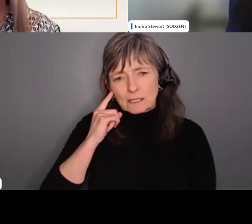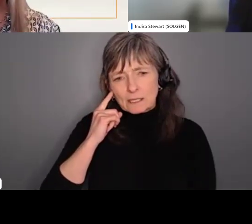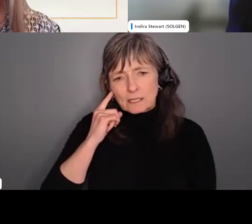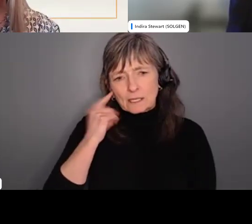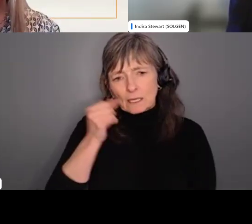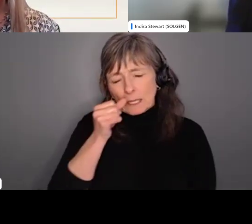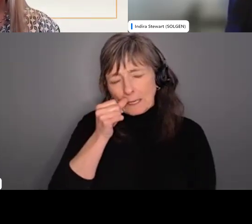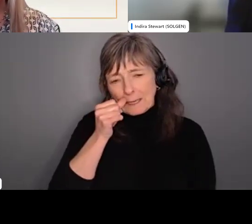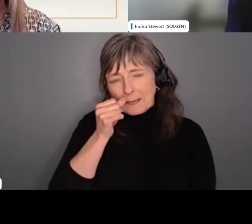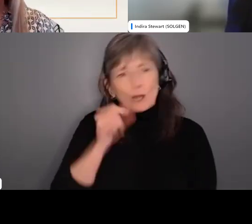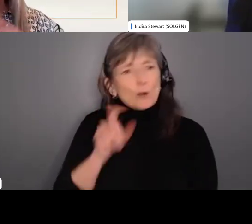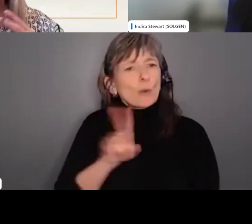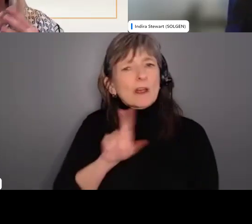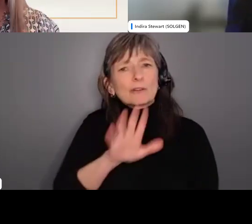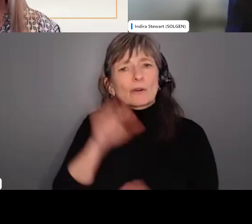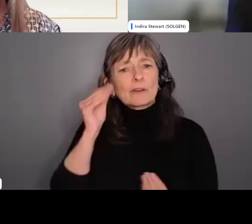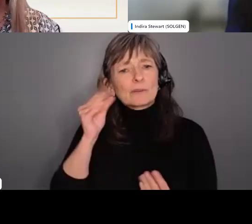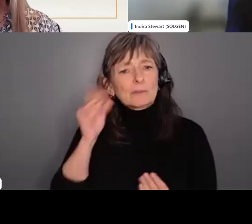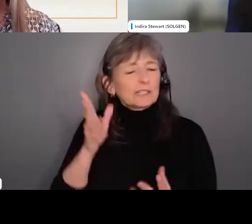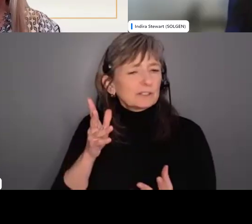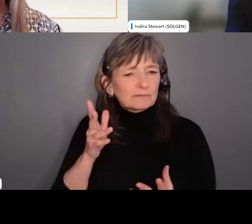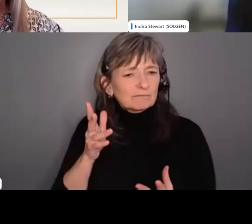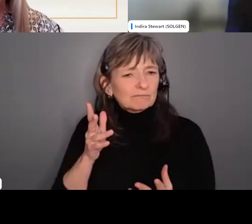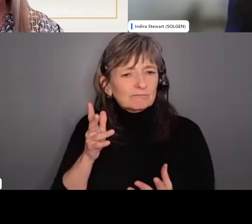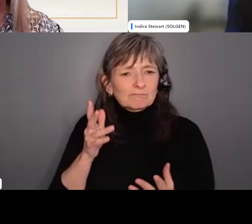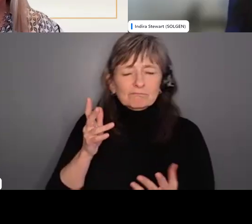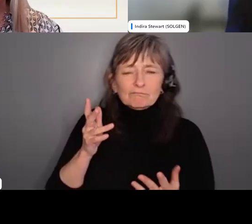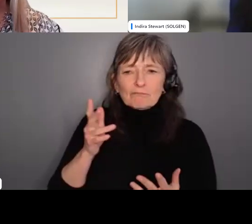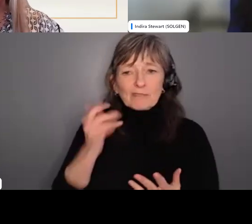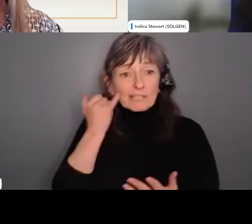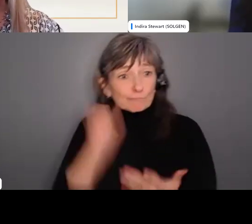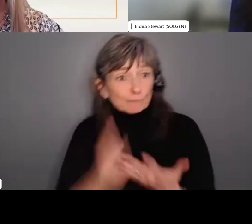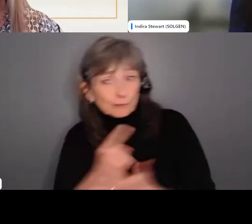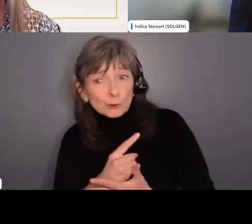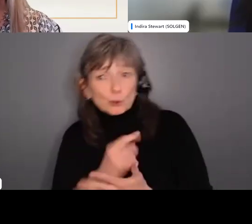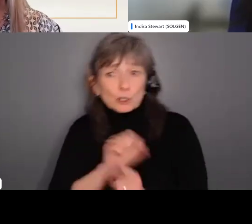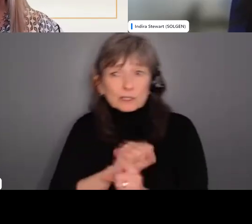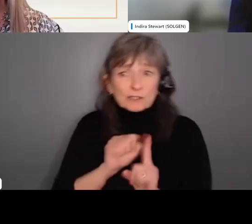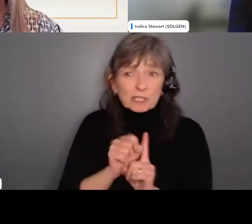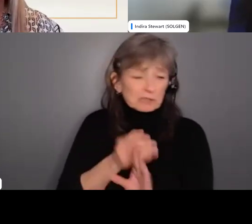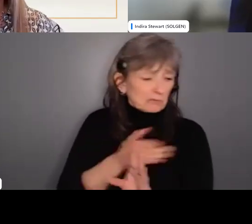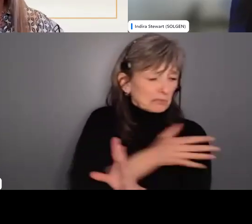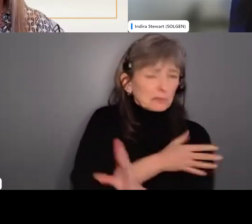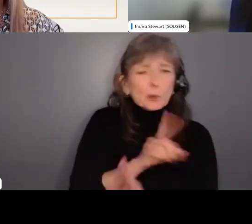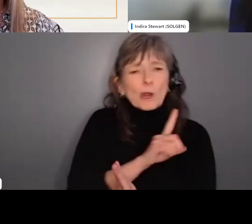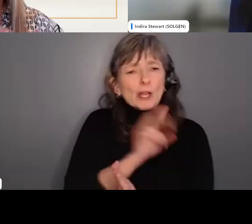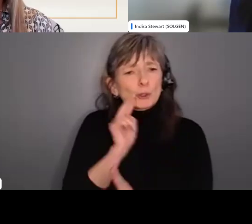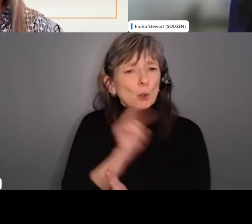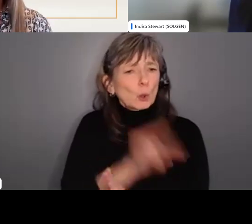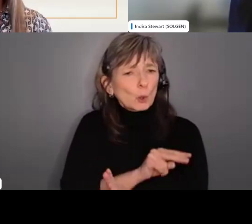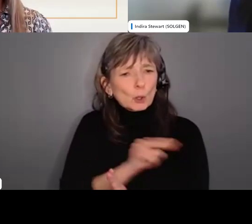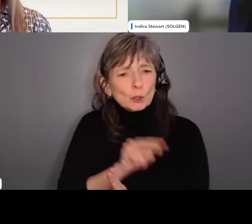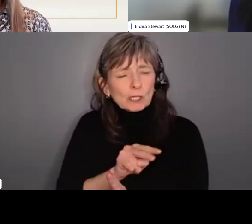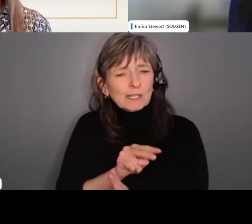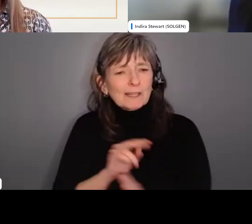your information from when you're doing the review of the situation. So how do you identify, like if you go